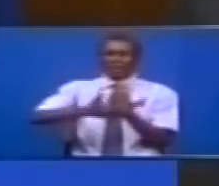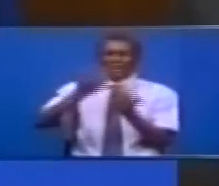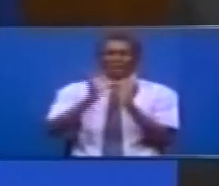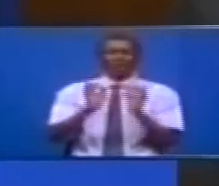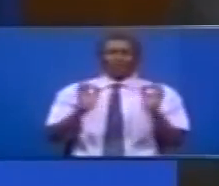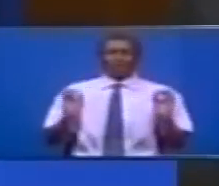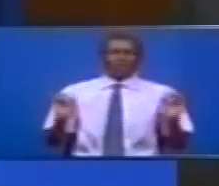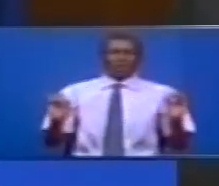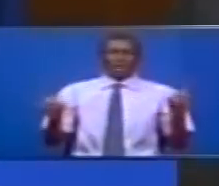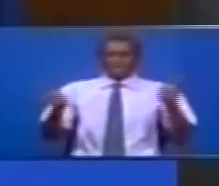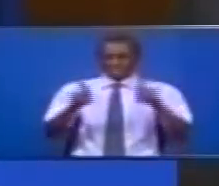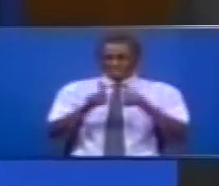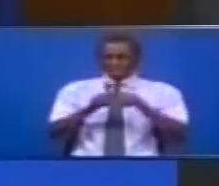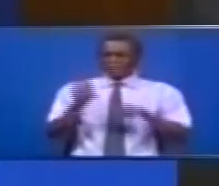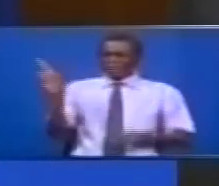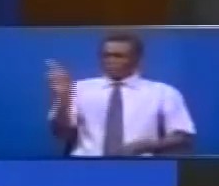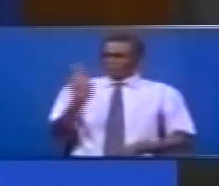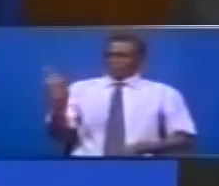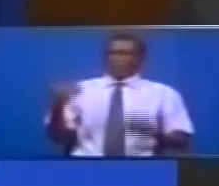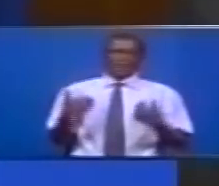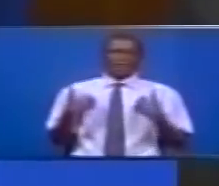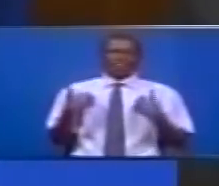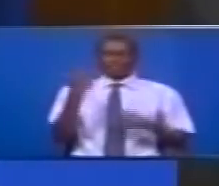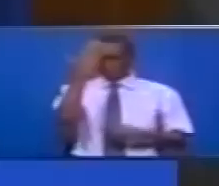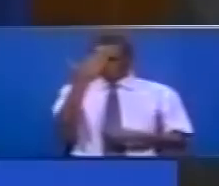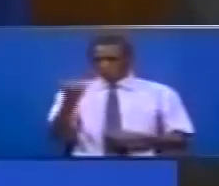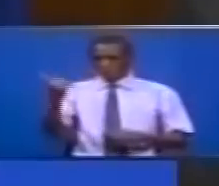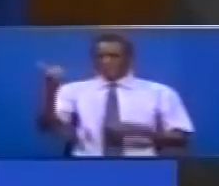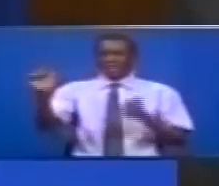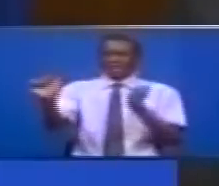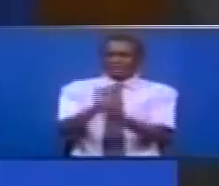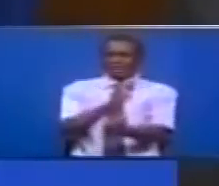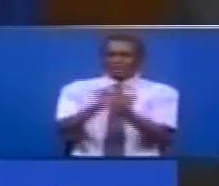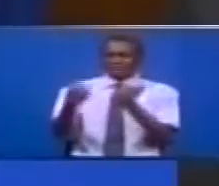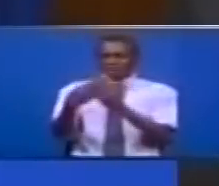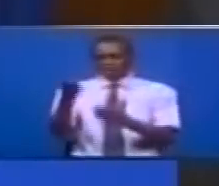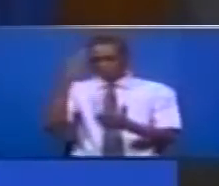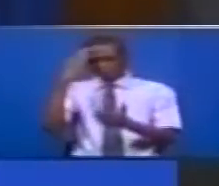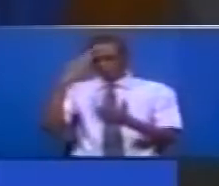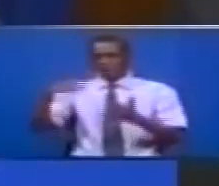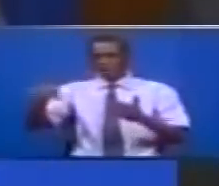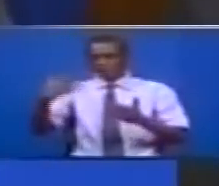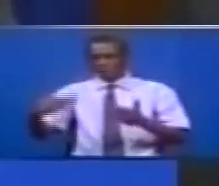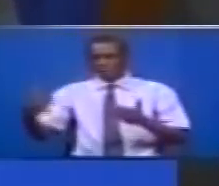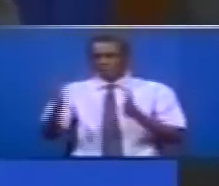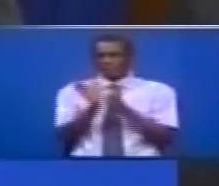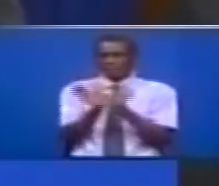and faced with the risk of destruction of educational facilities in public and private